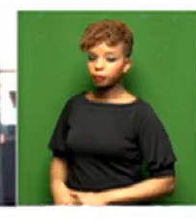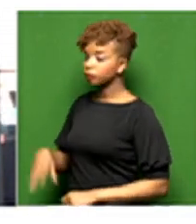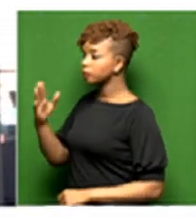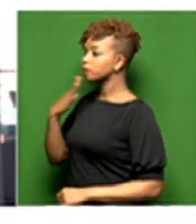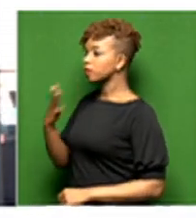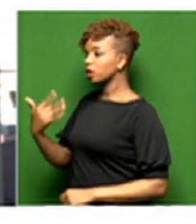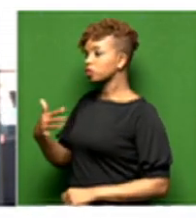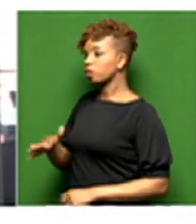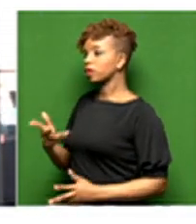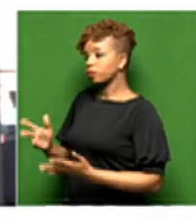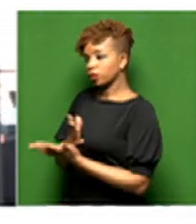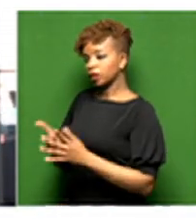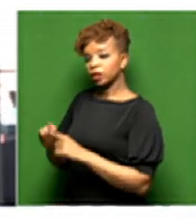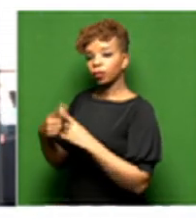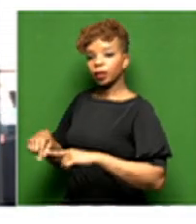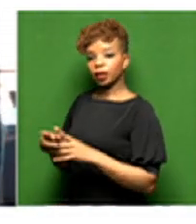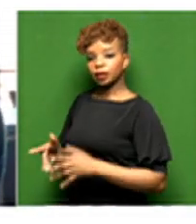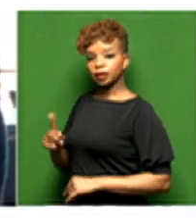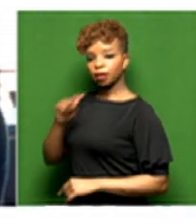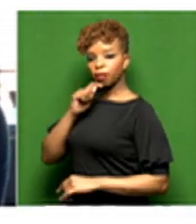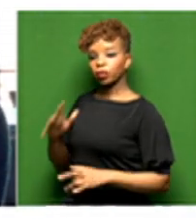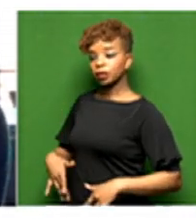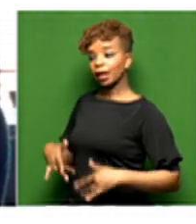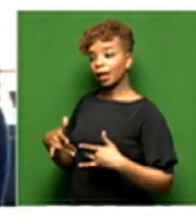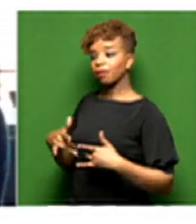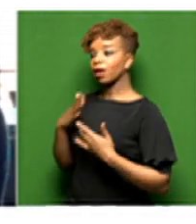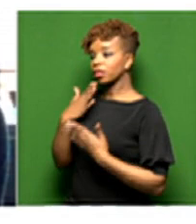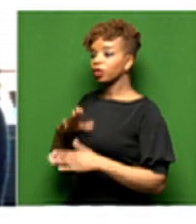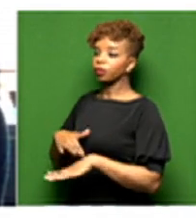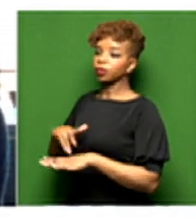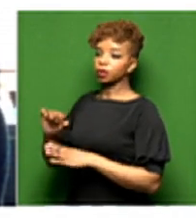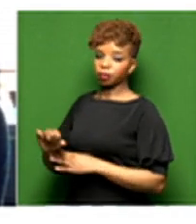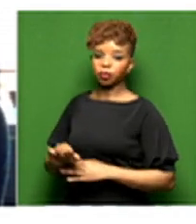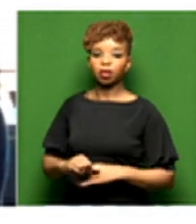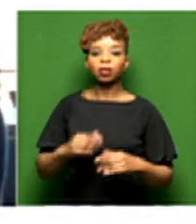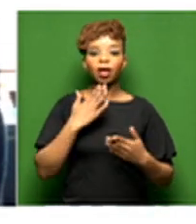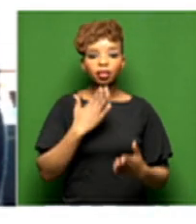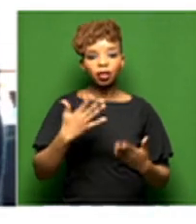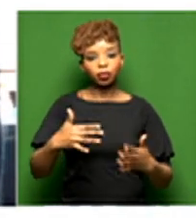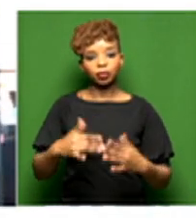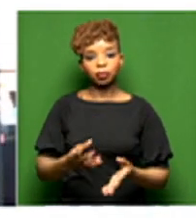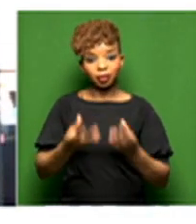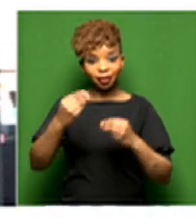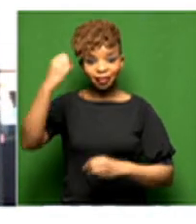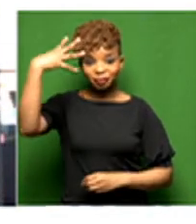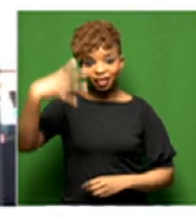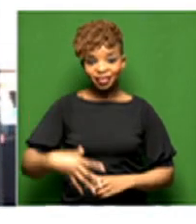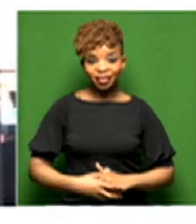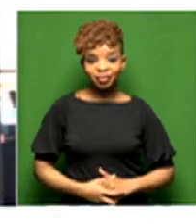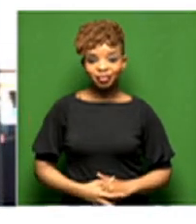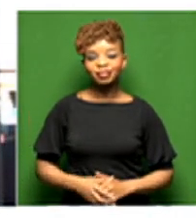Live. We appreciate your time. Thank you so much, Simpiwe. Have a great day and a good day to all of your viewers, and get some sunshine. Most